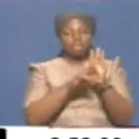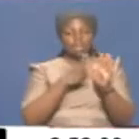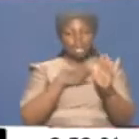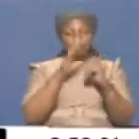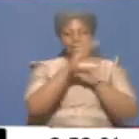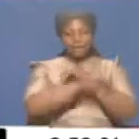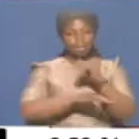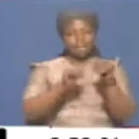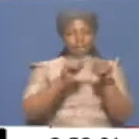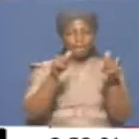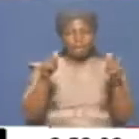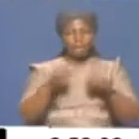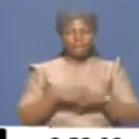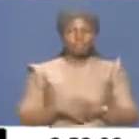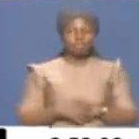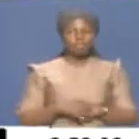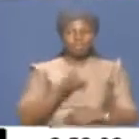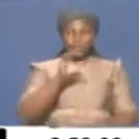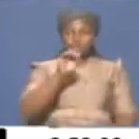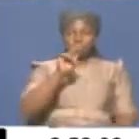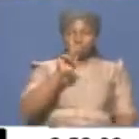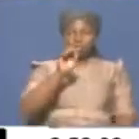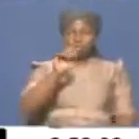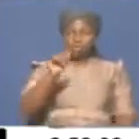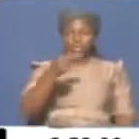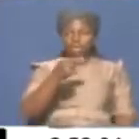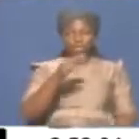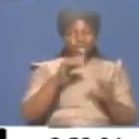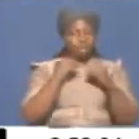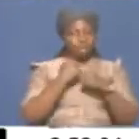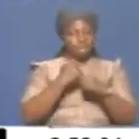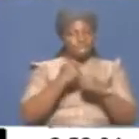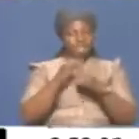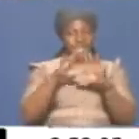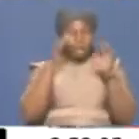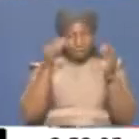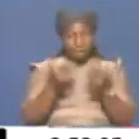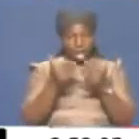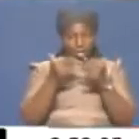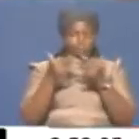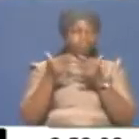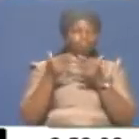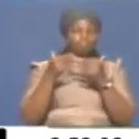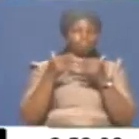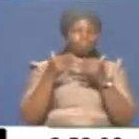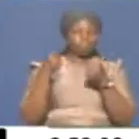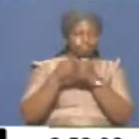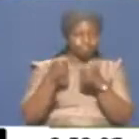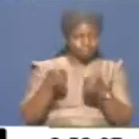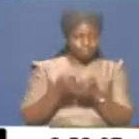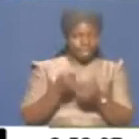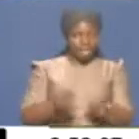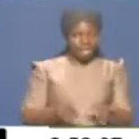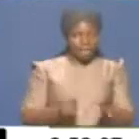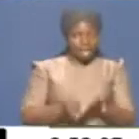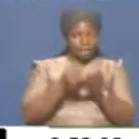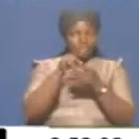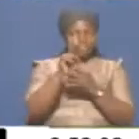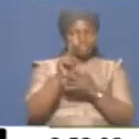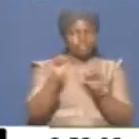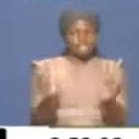inayofaa. Okoth is confident the global assignment will offer a platform to redeem themselves after a poor run at the Tokyo